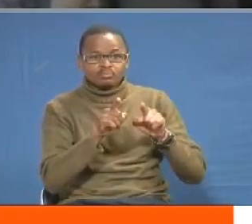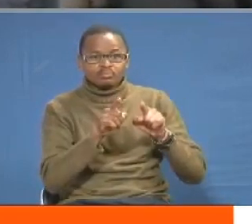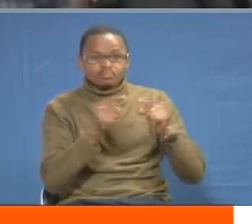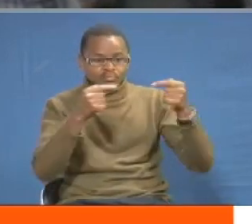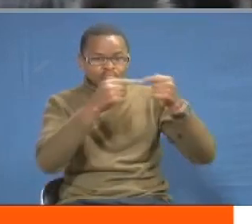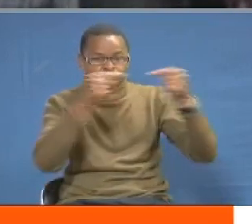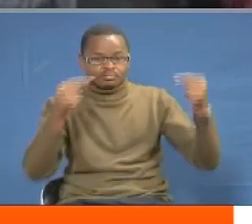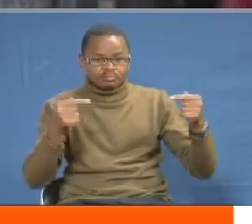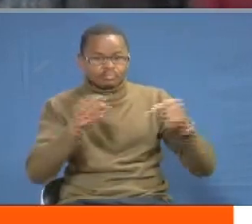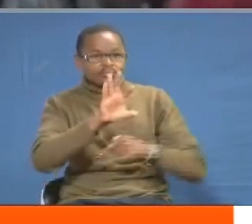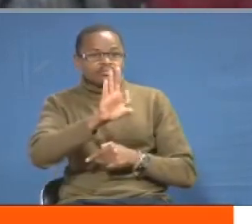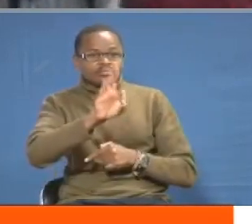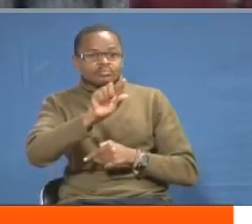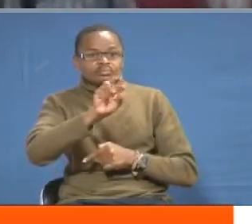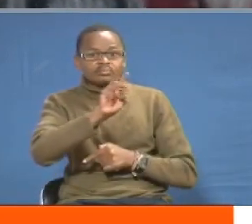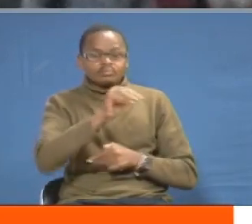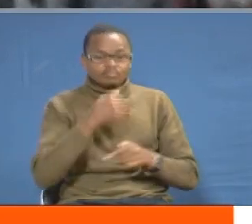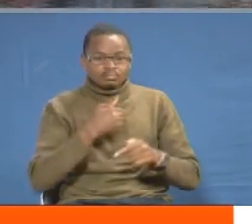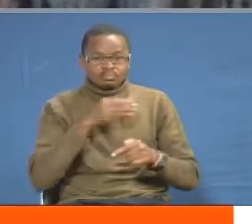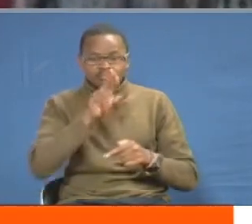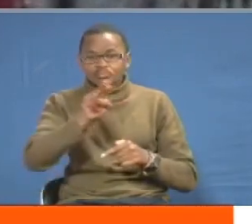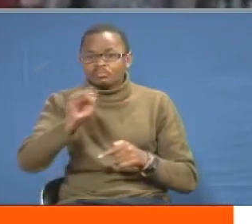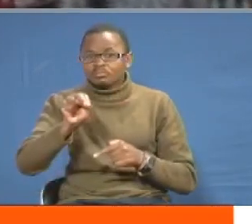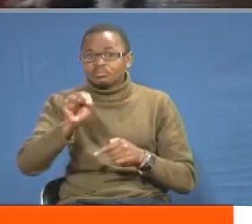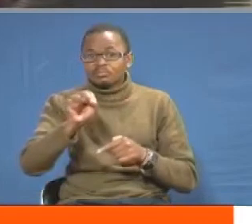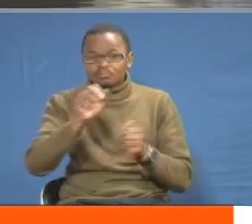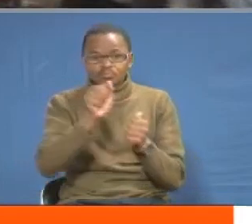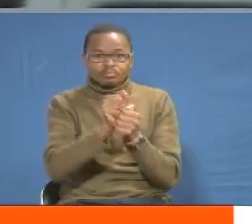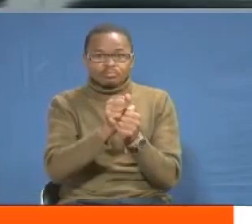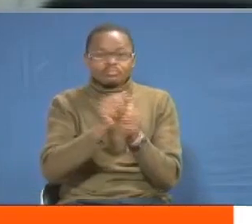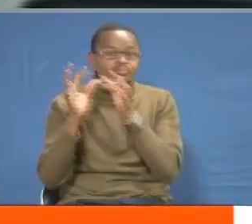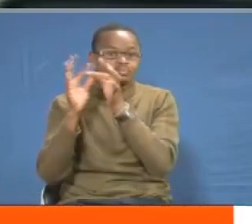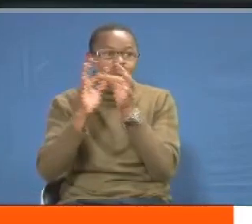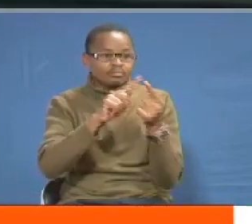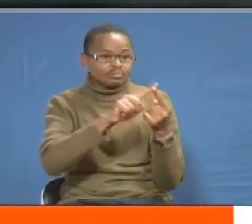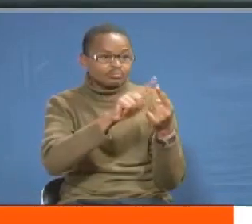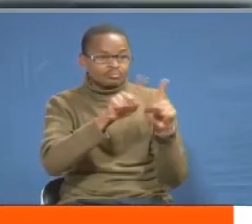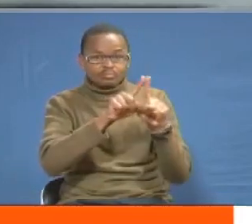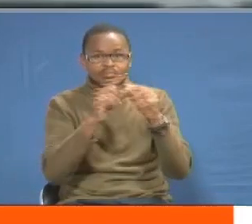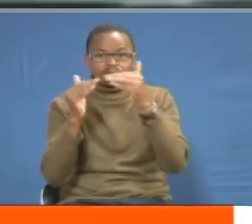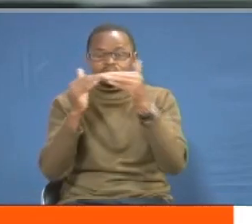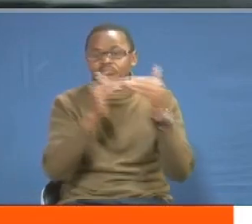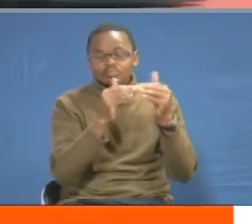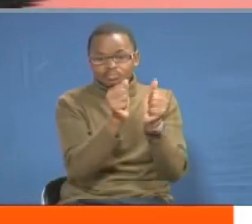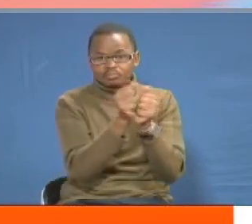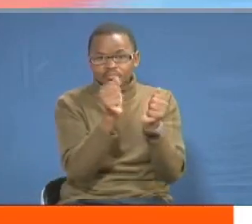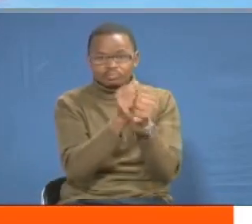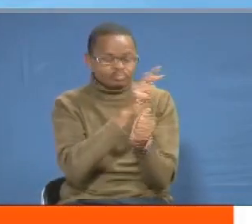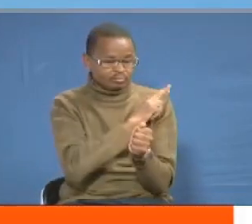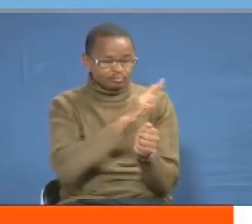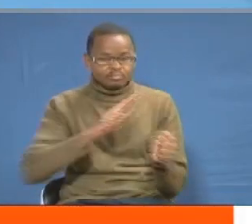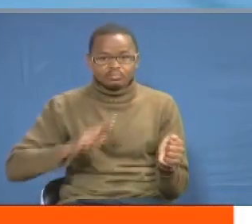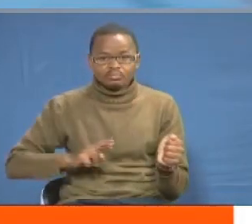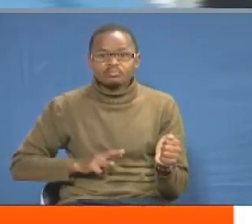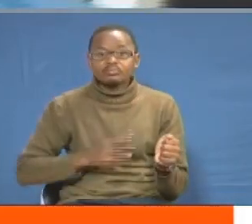the atrocity of FGM has been carved within culture and equally carved within